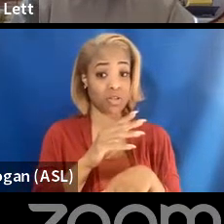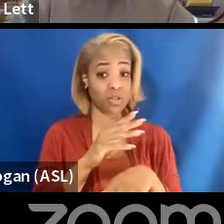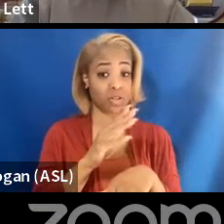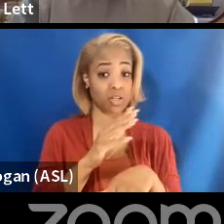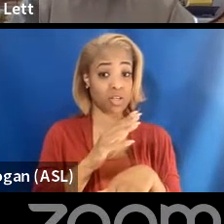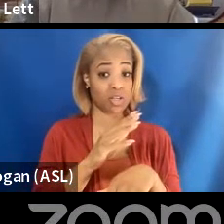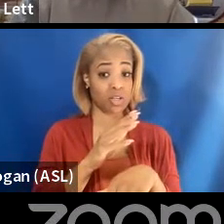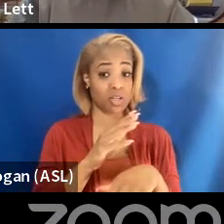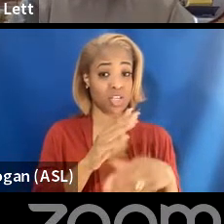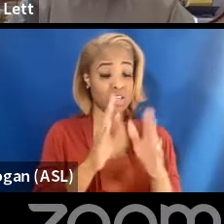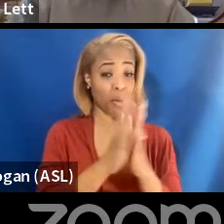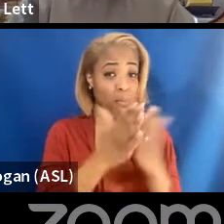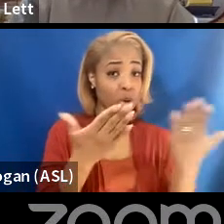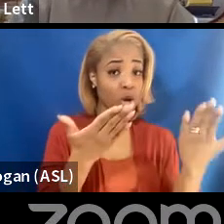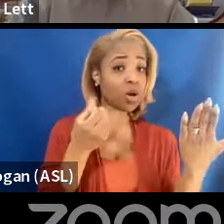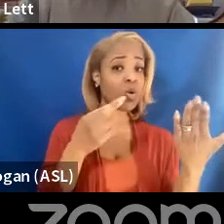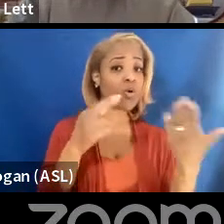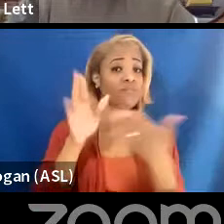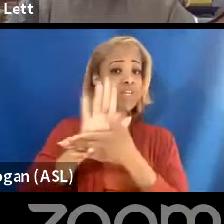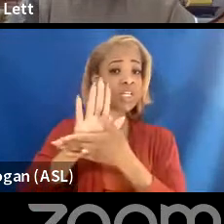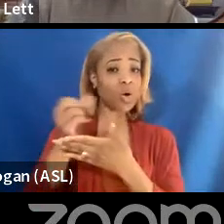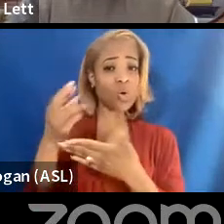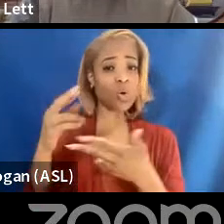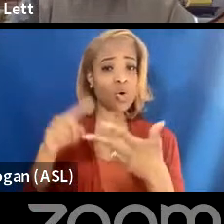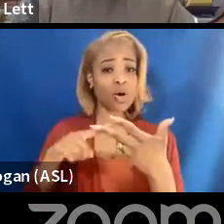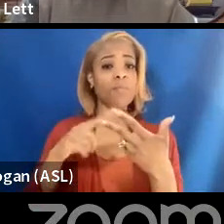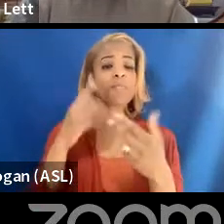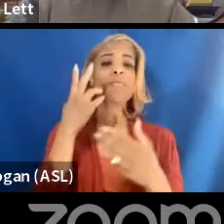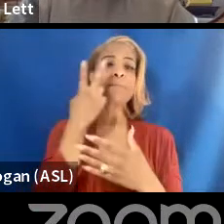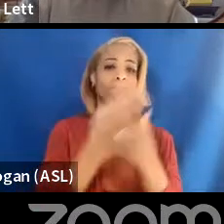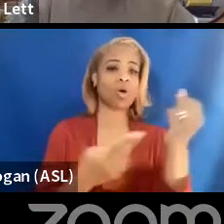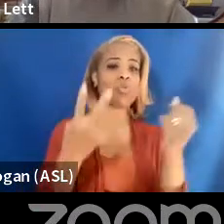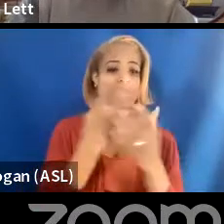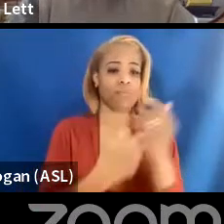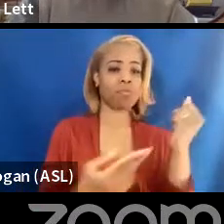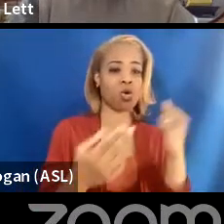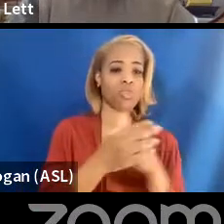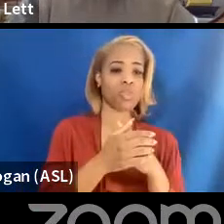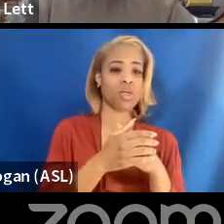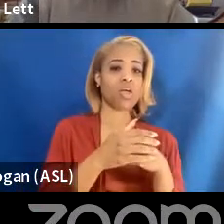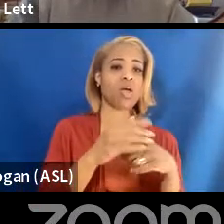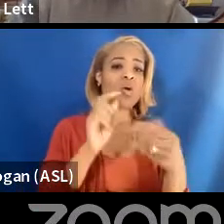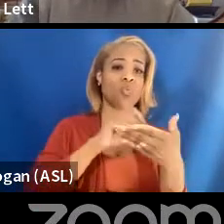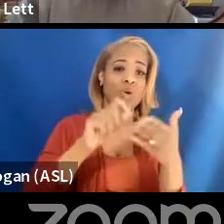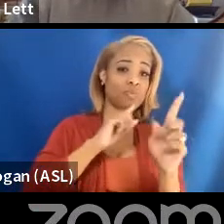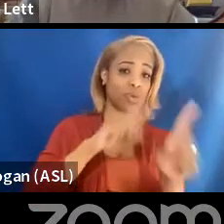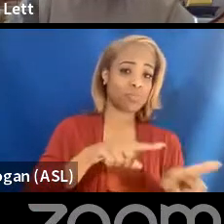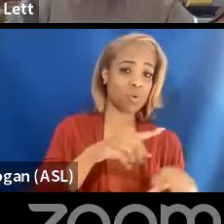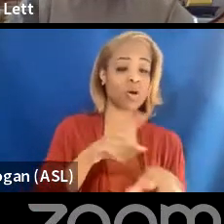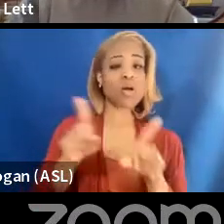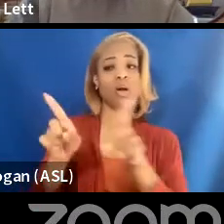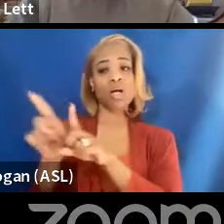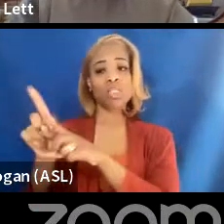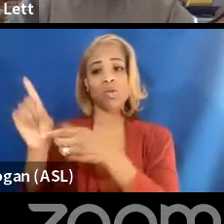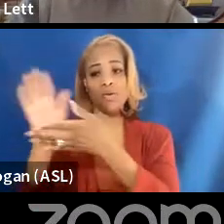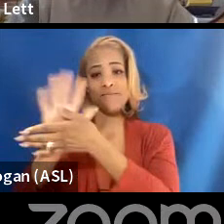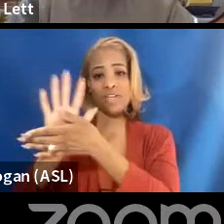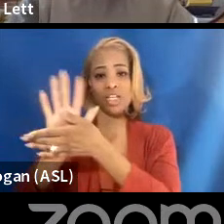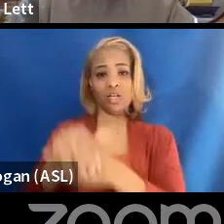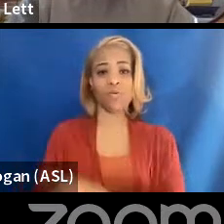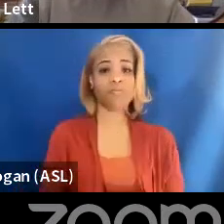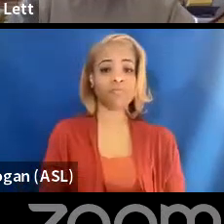of a booklet or a video or just? It'll be both. It'll be a written report and a video.